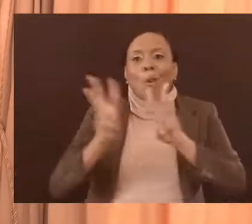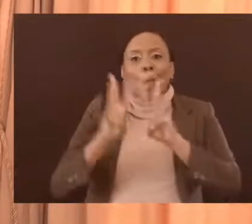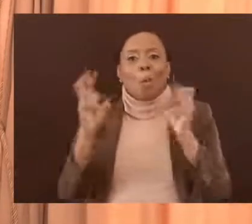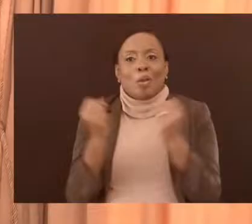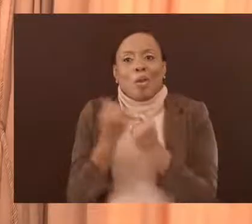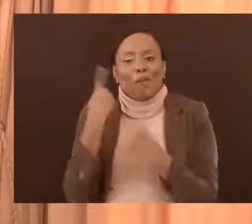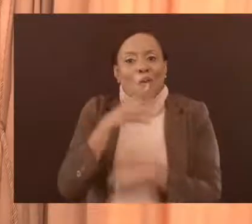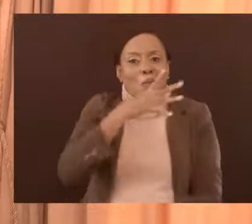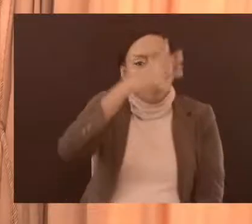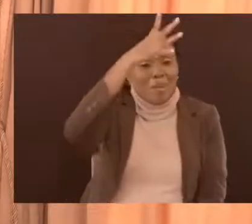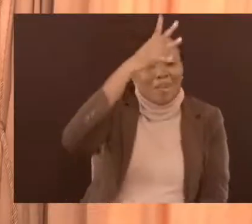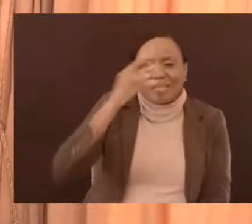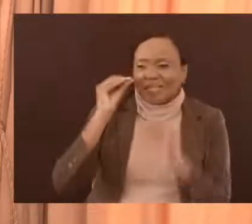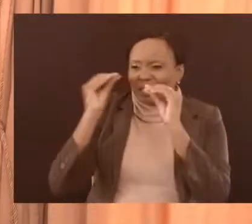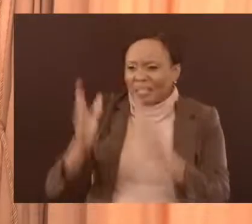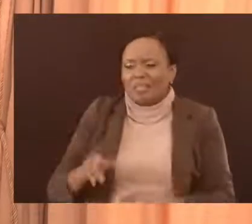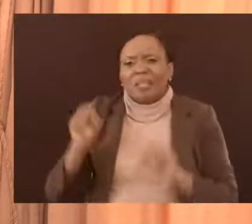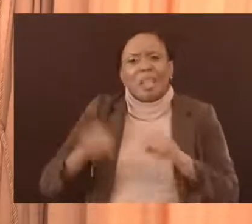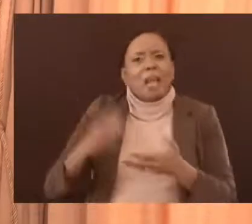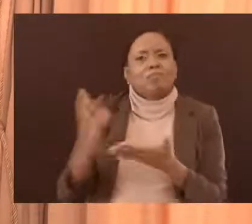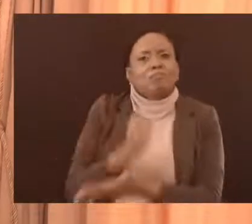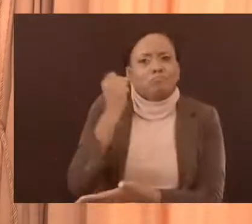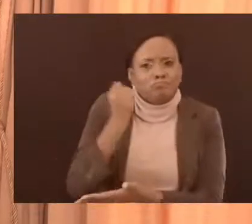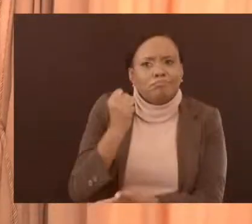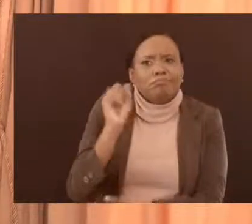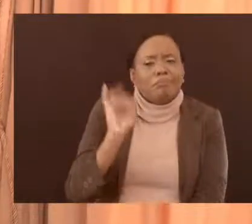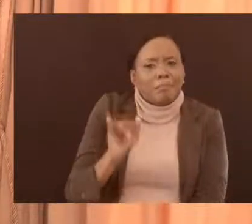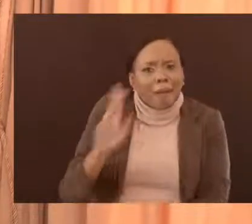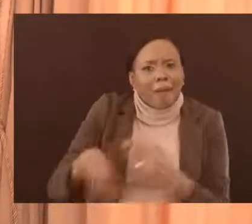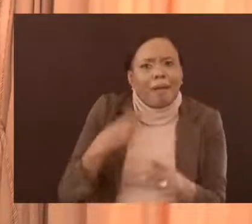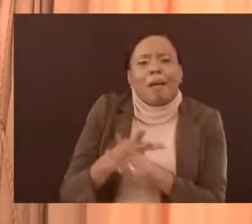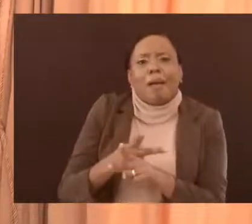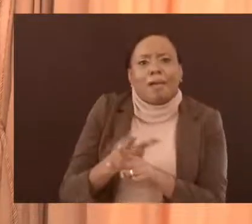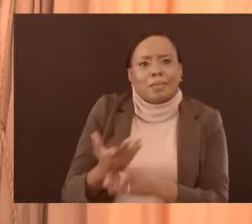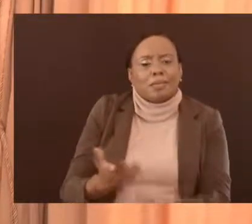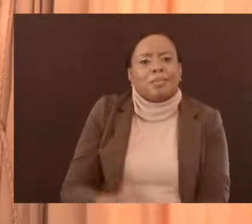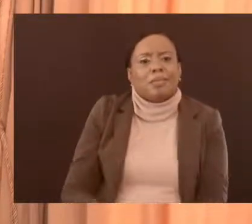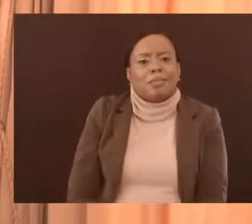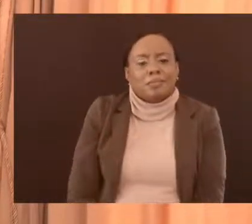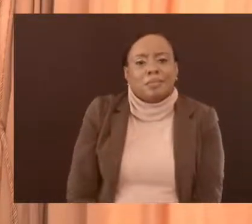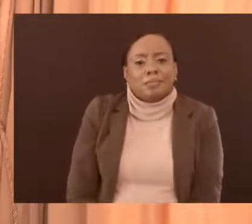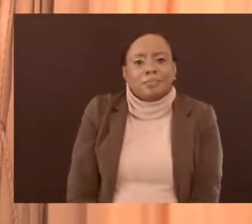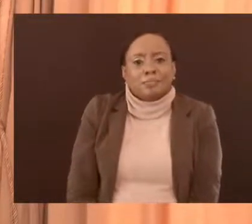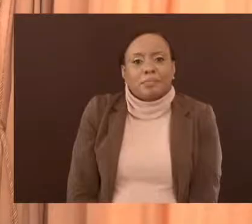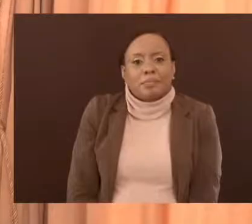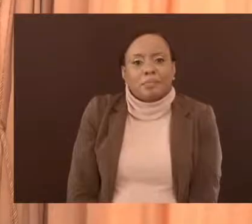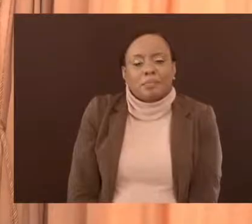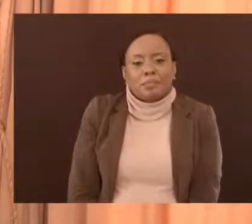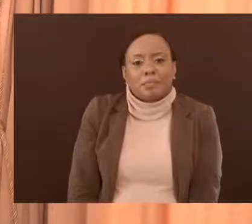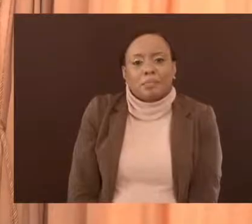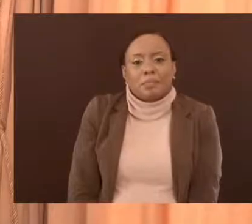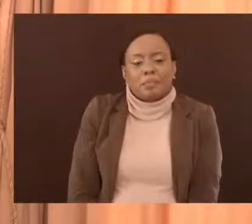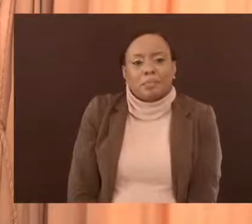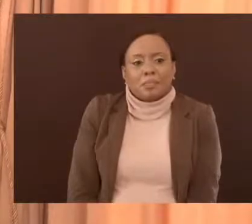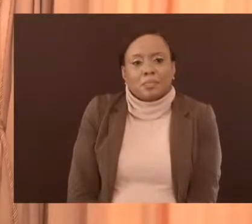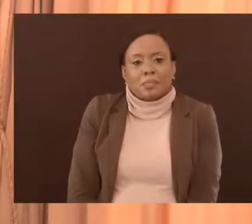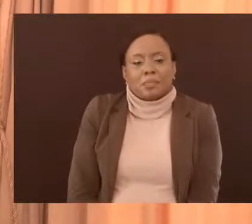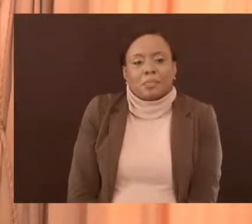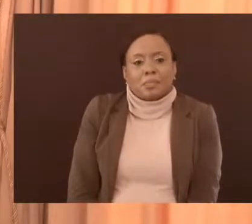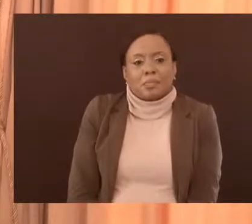teachers. You can take advantage of that kind of facility as well.